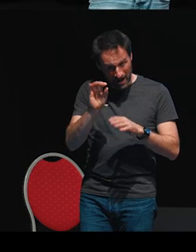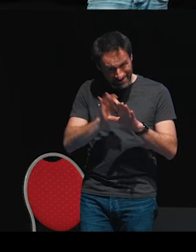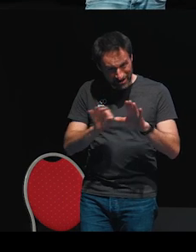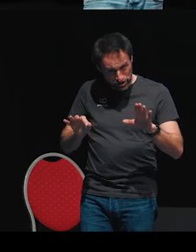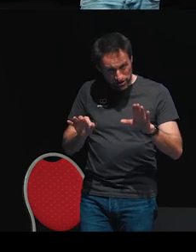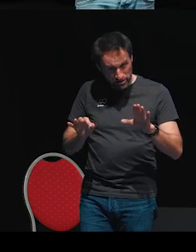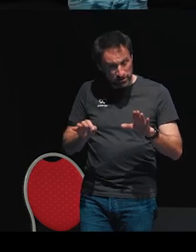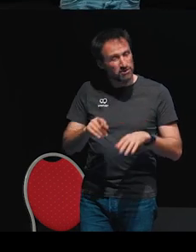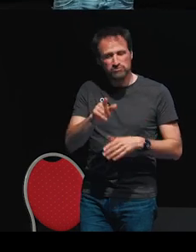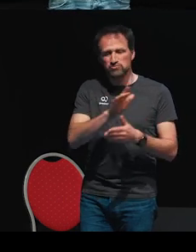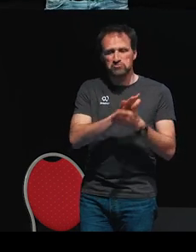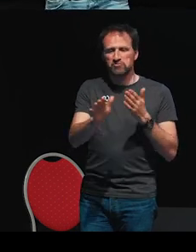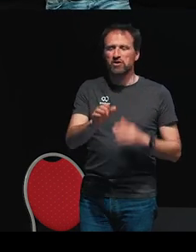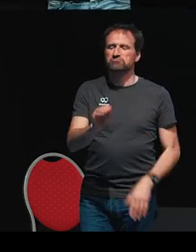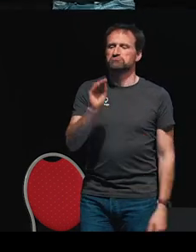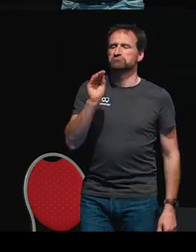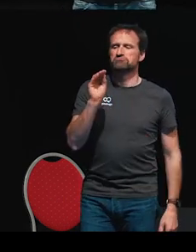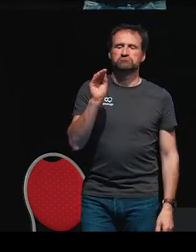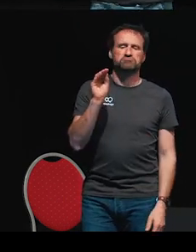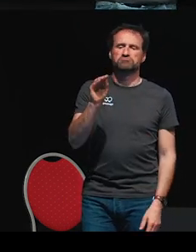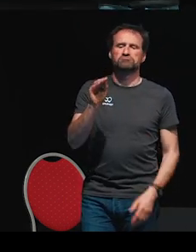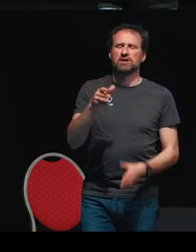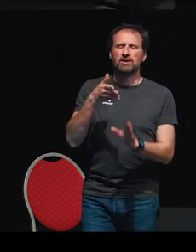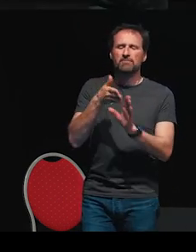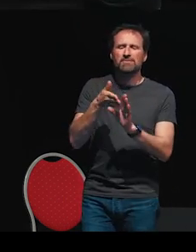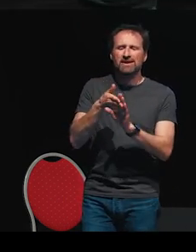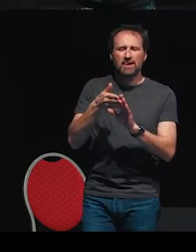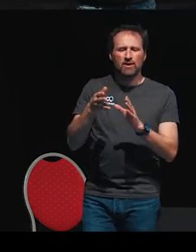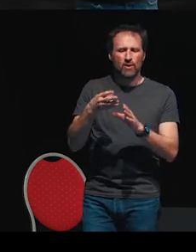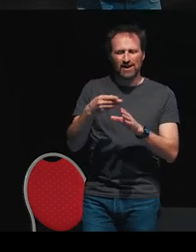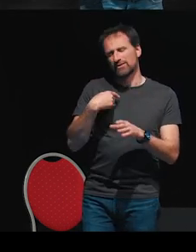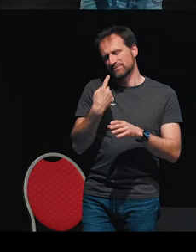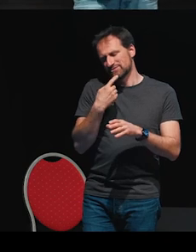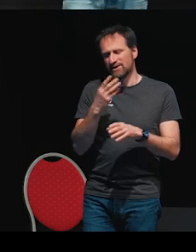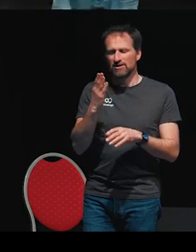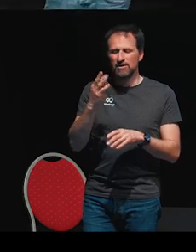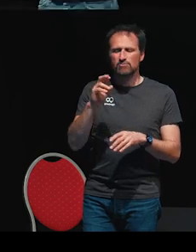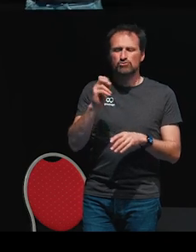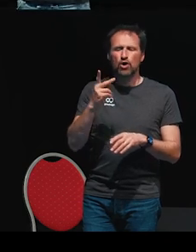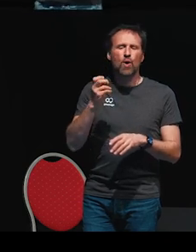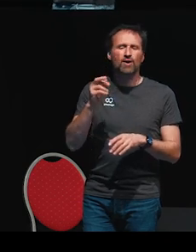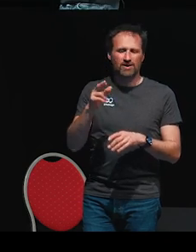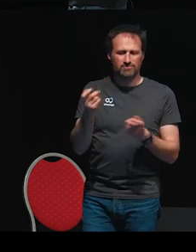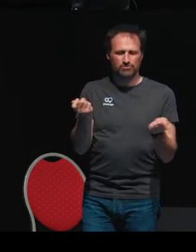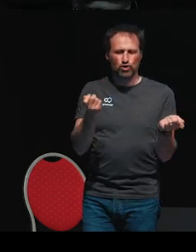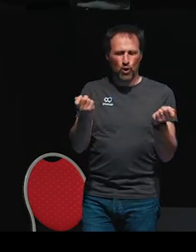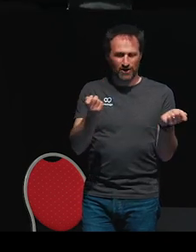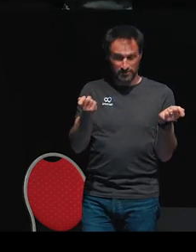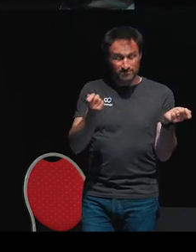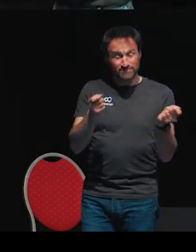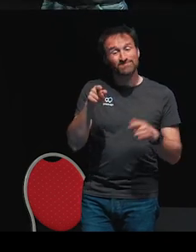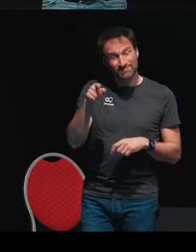architecture, you just tell some middleware here, it is called broker, very abstract word, I know. You tell the broker, look,